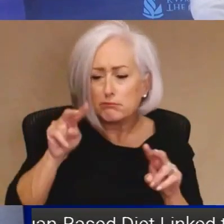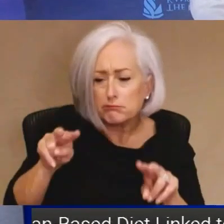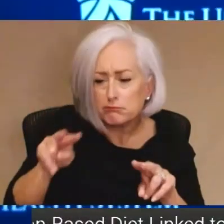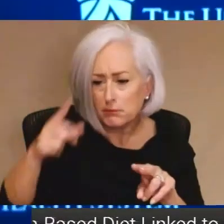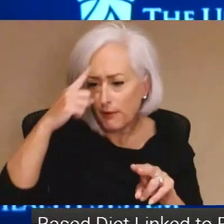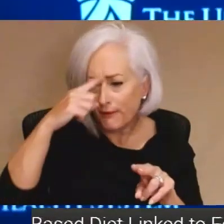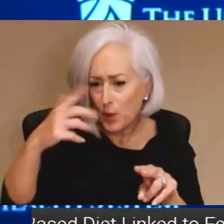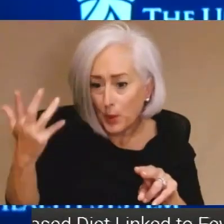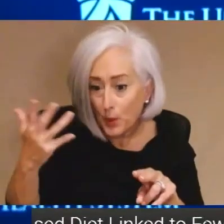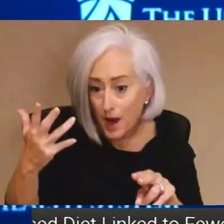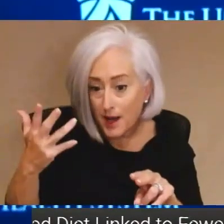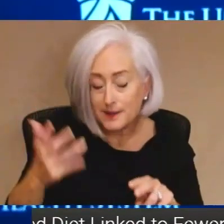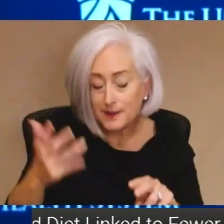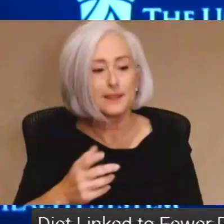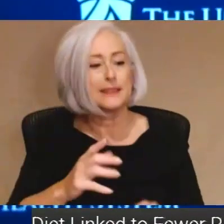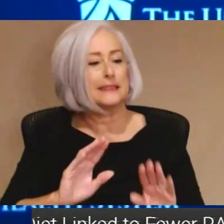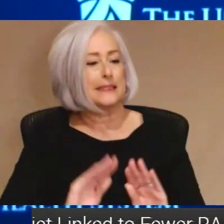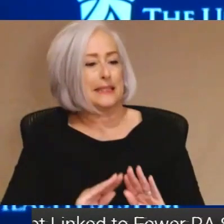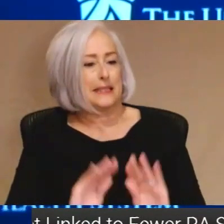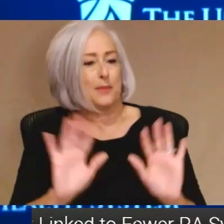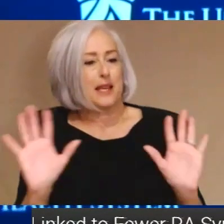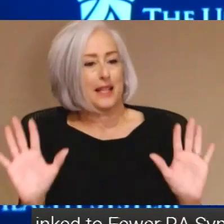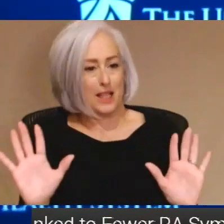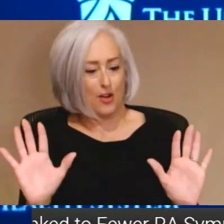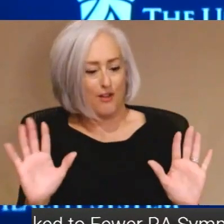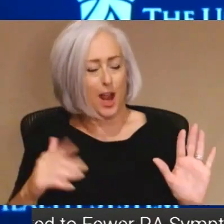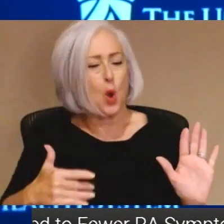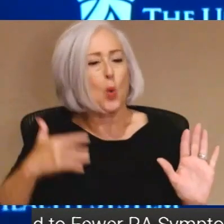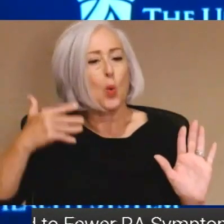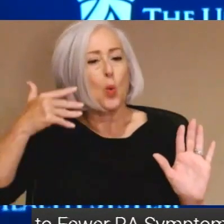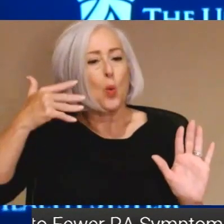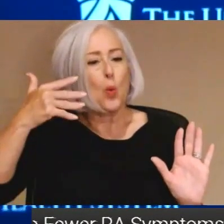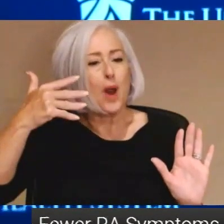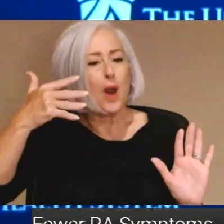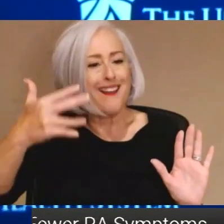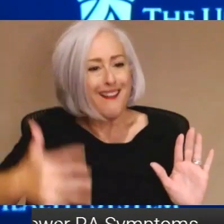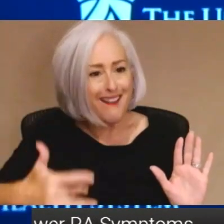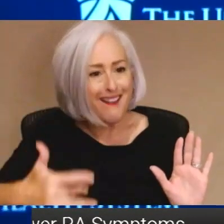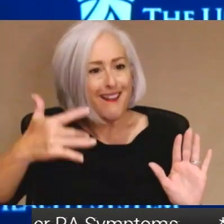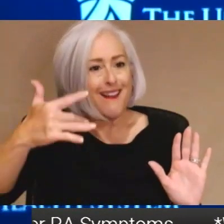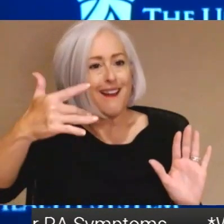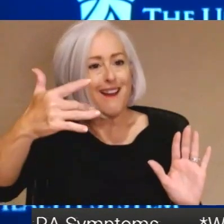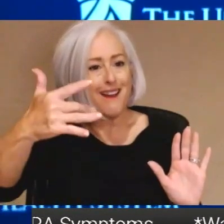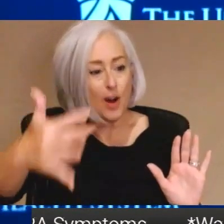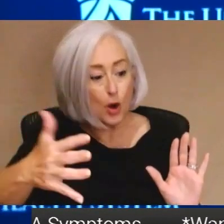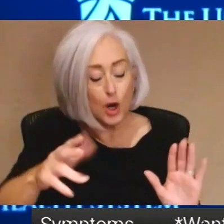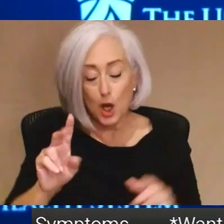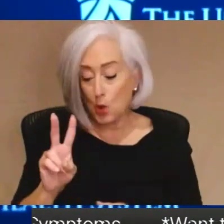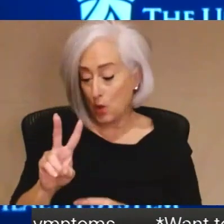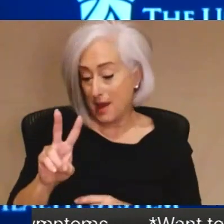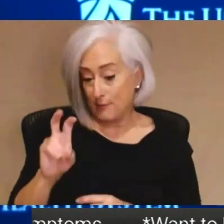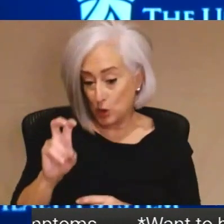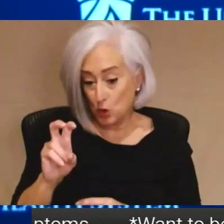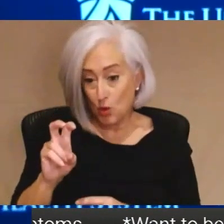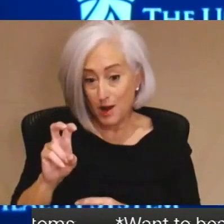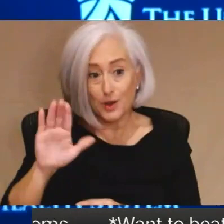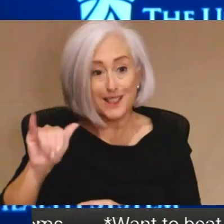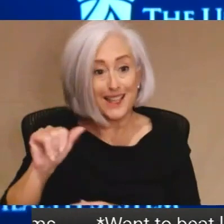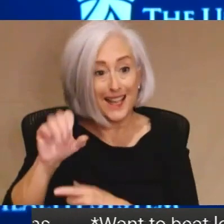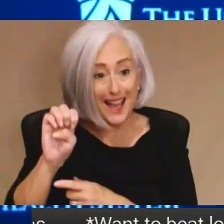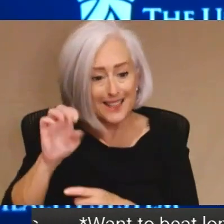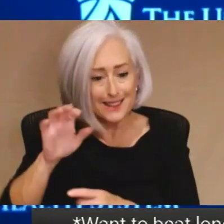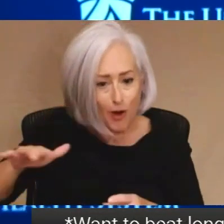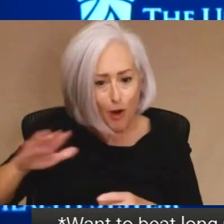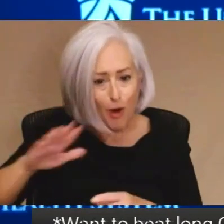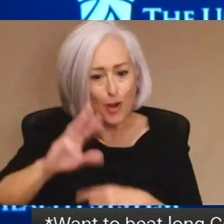make clear this is still very rare. I mean, there's 200 cases in the world. It's not on every street